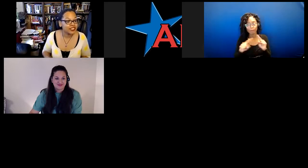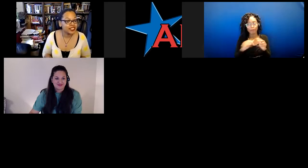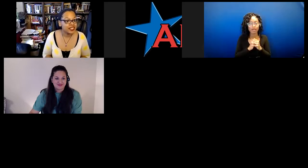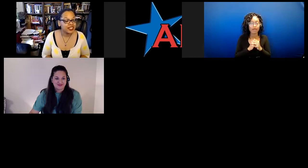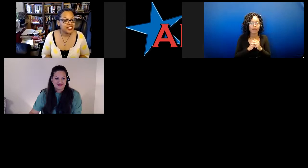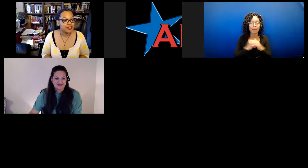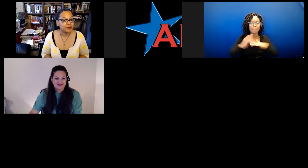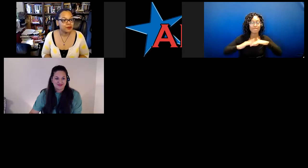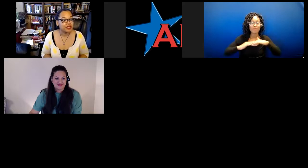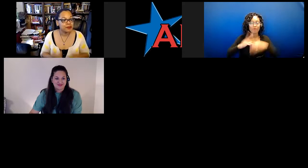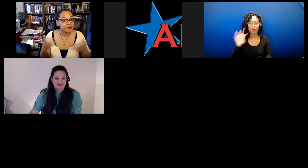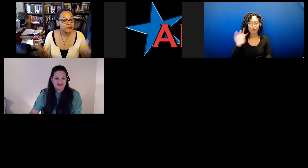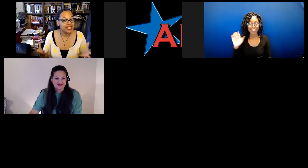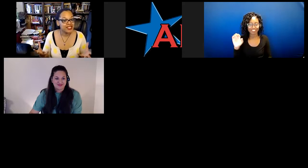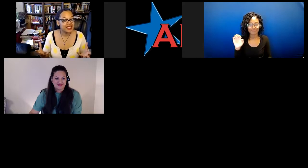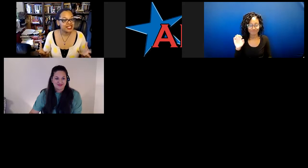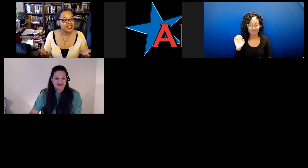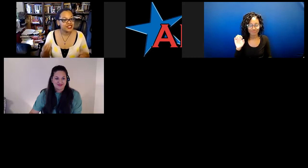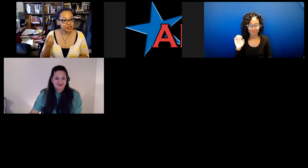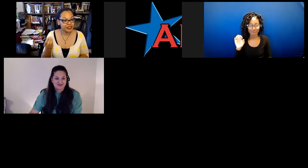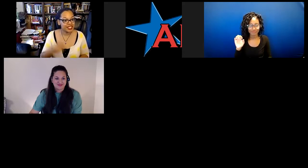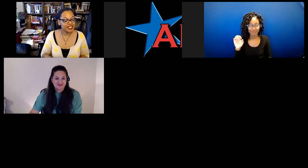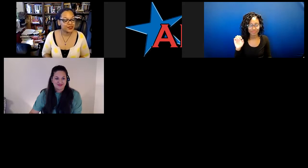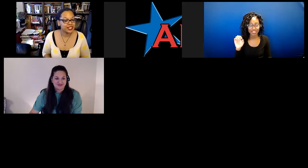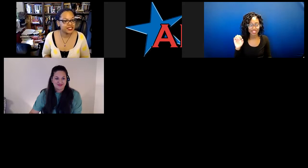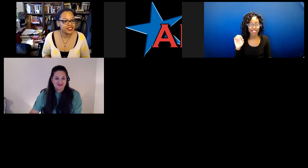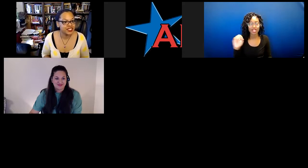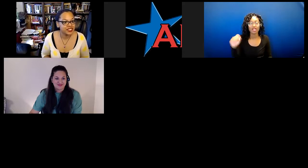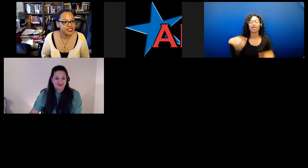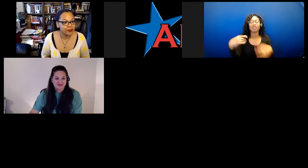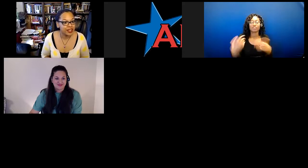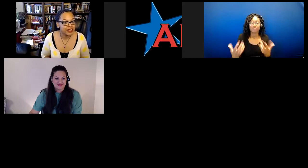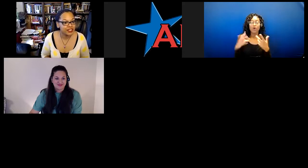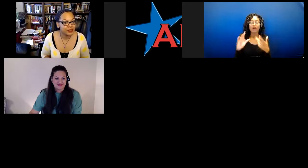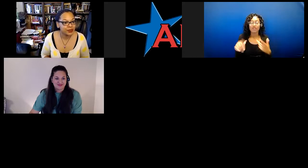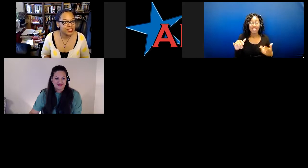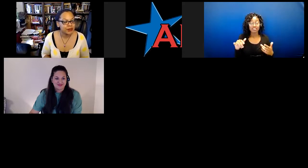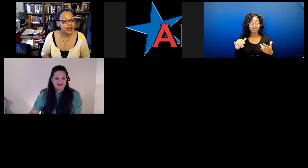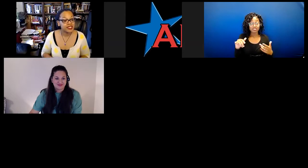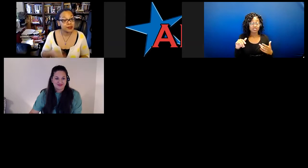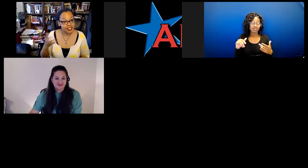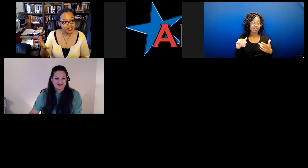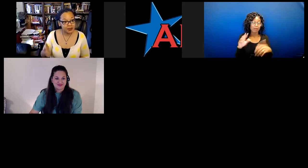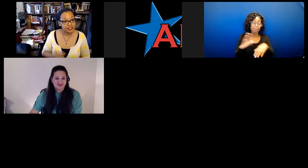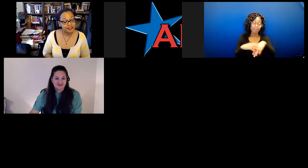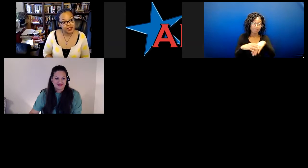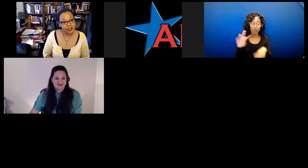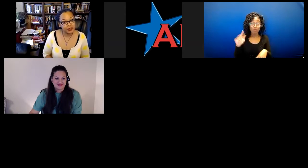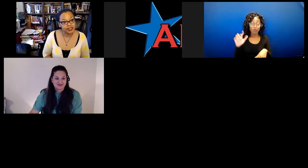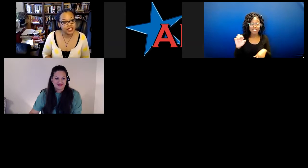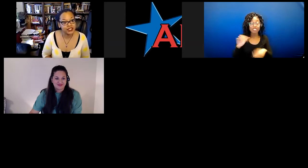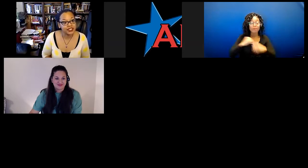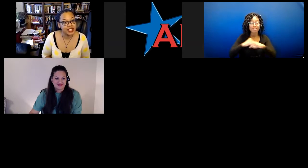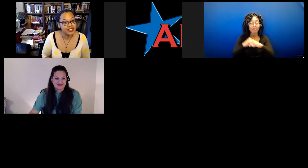wage. Some minimum wage is a certificate that organizations can apply to. It's protected by the Fair Labor